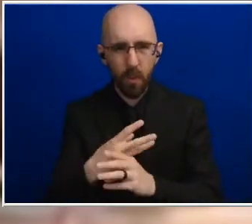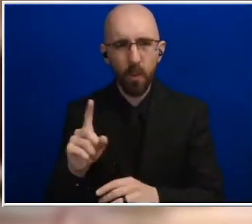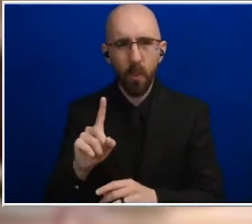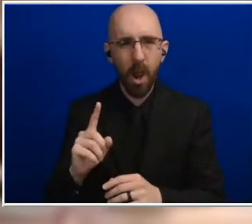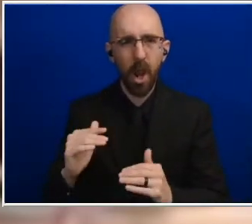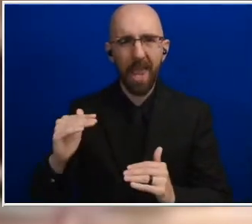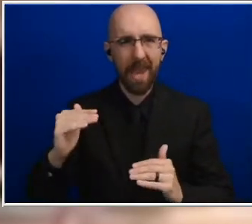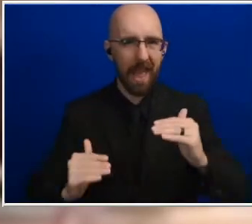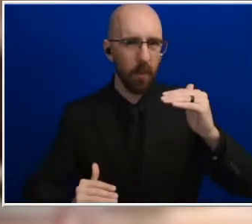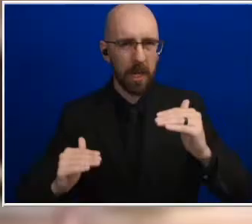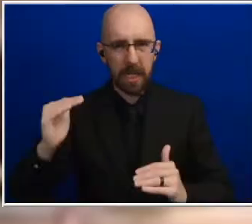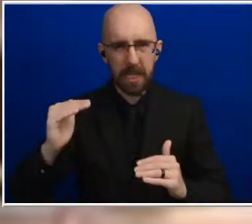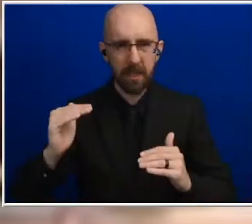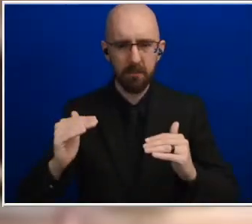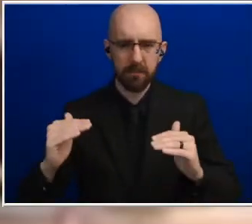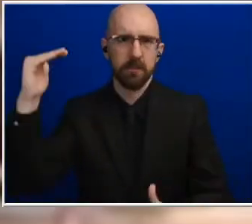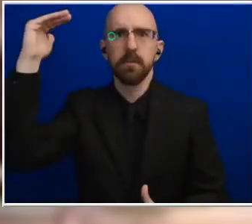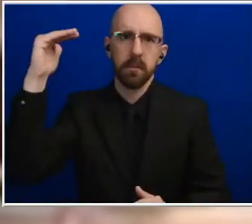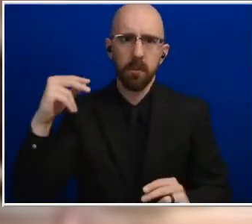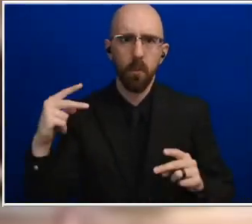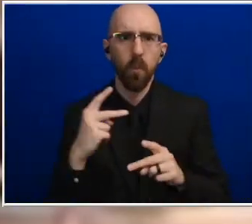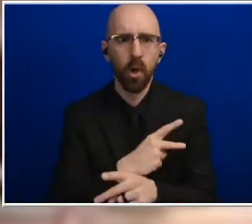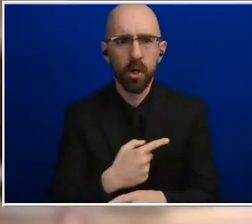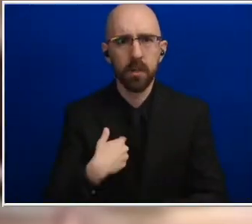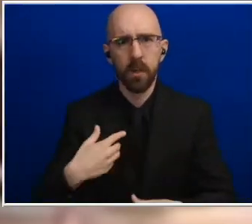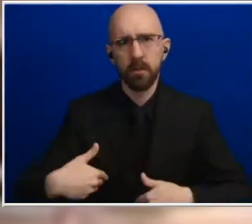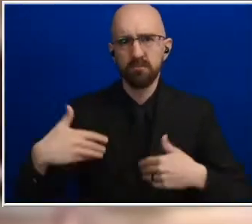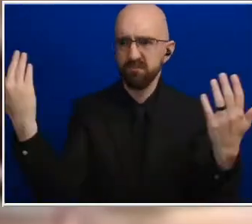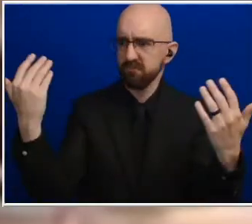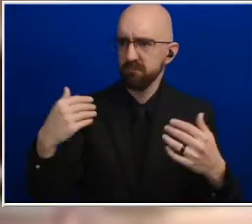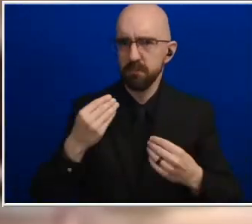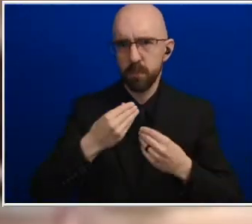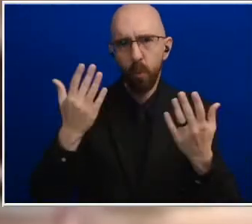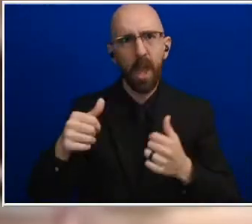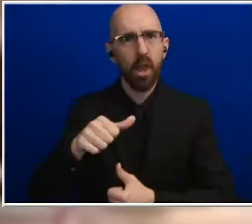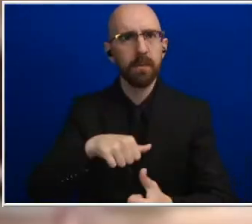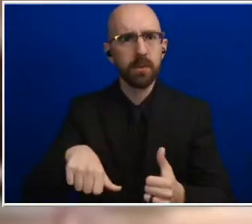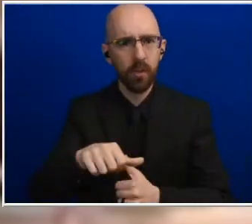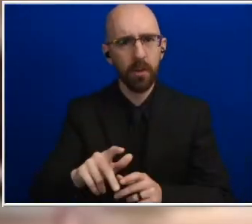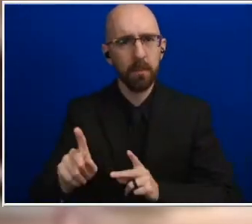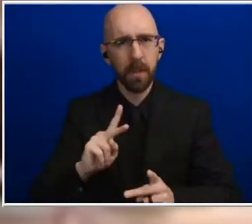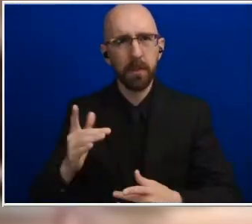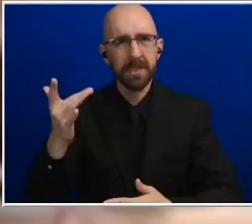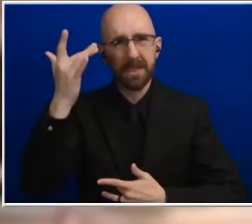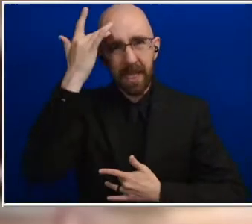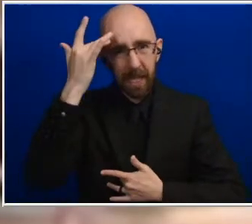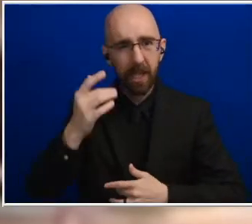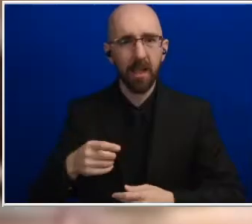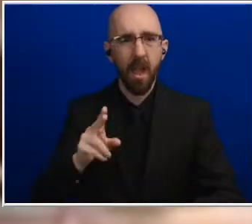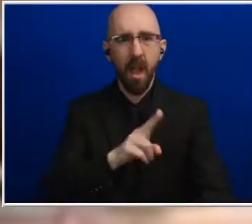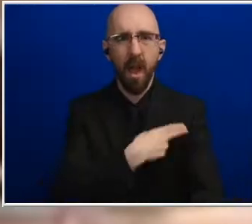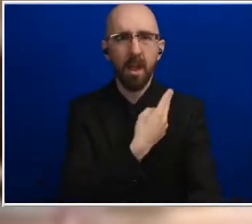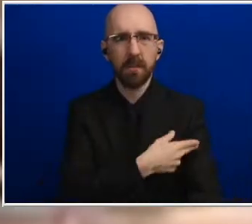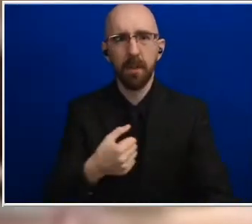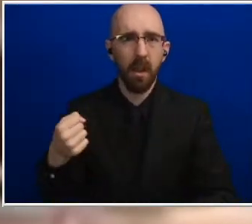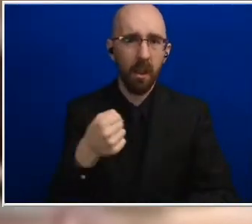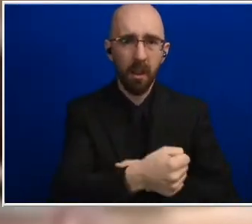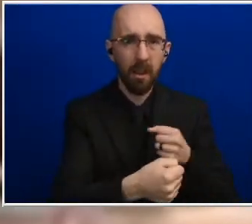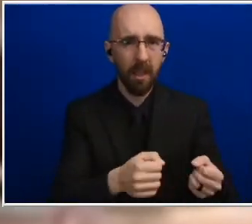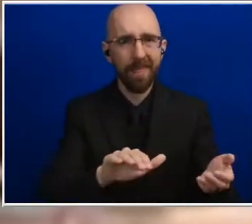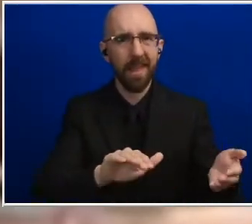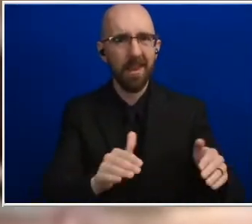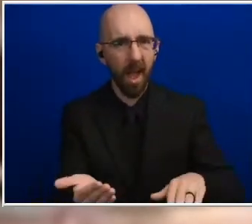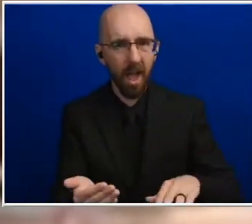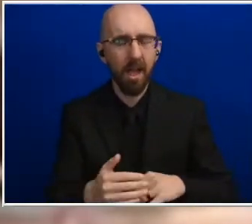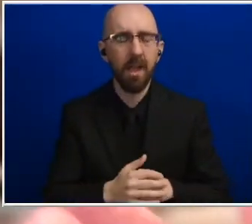get exacerbated, we stop caring for one another, people get sick, they get hospitalized and they die, and